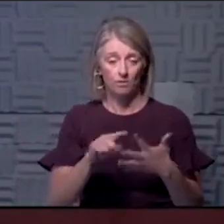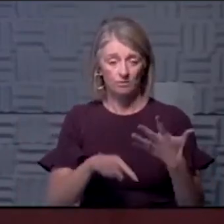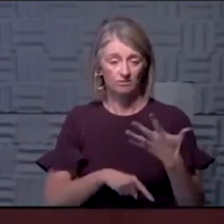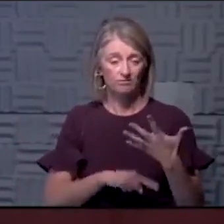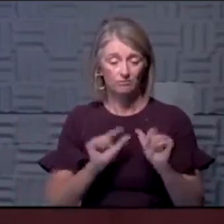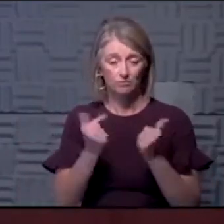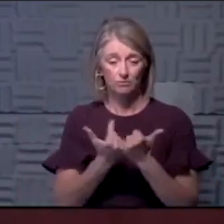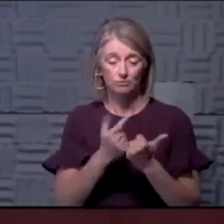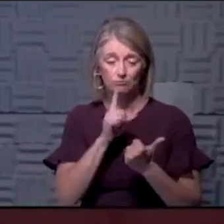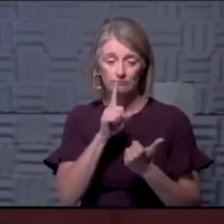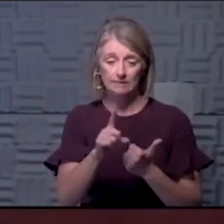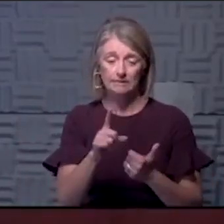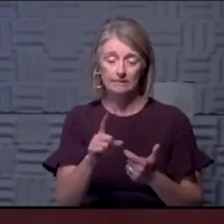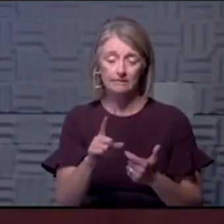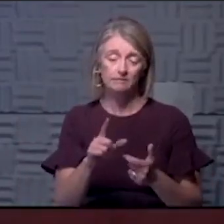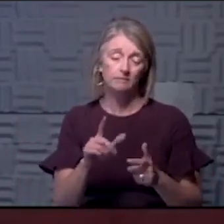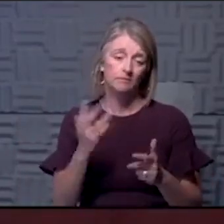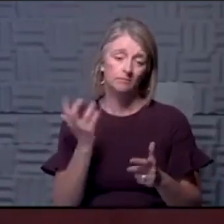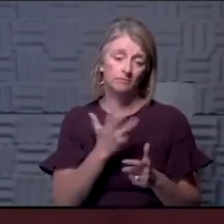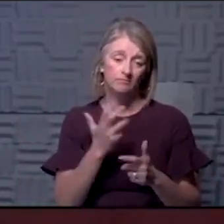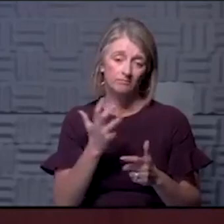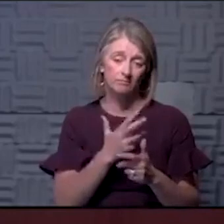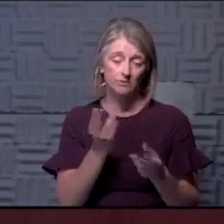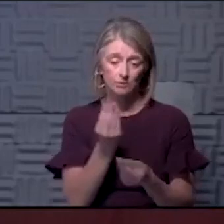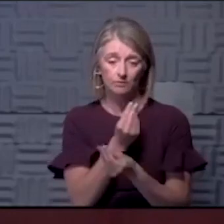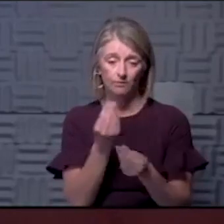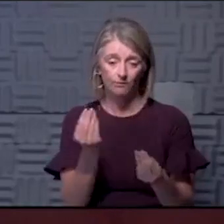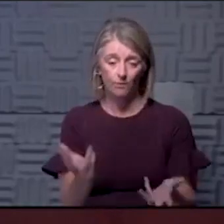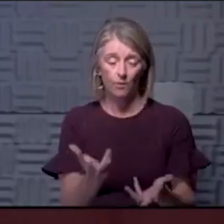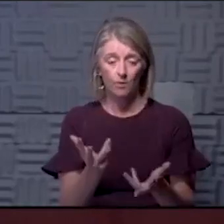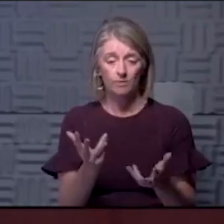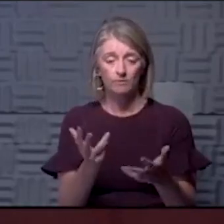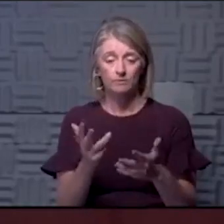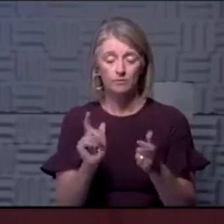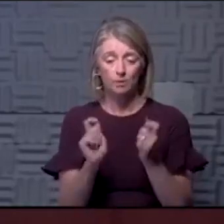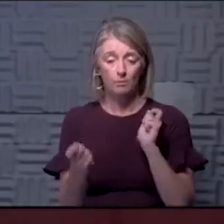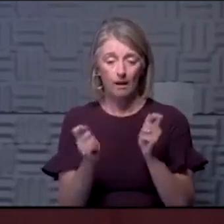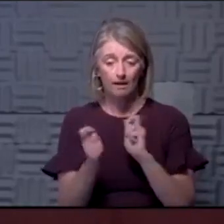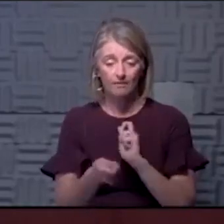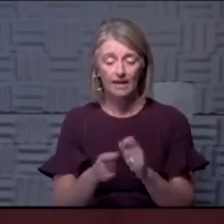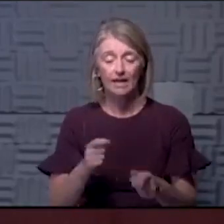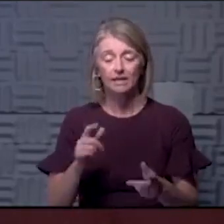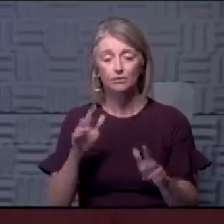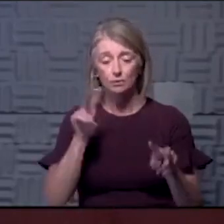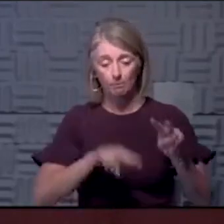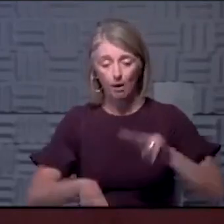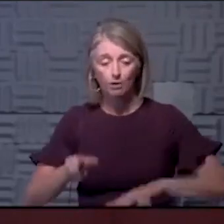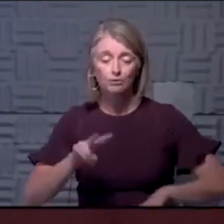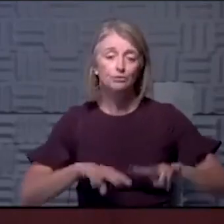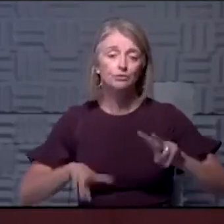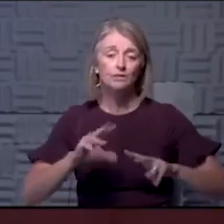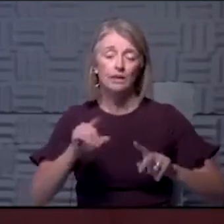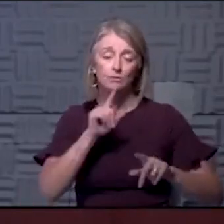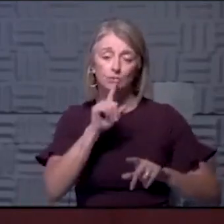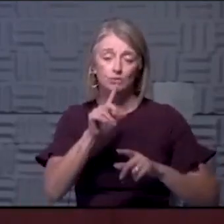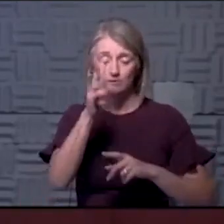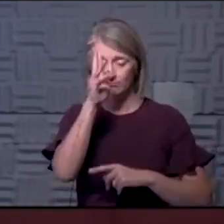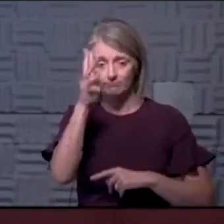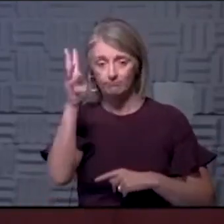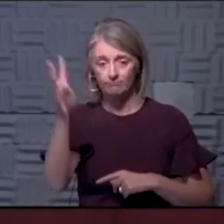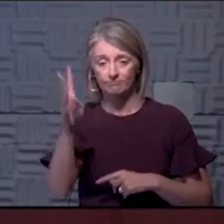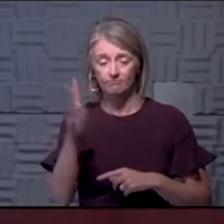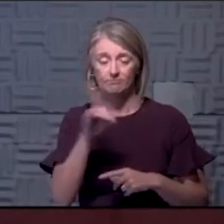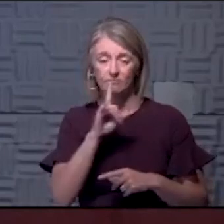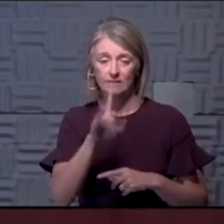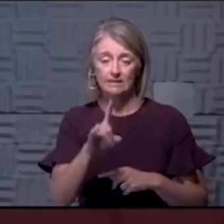entities that have really come together to inform, to modify, to monitor, and to really create, I